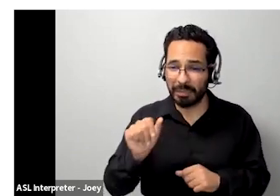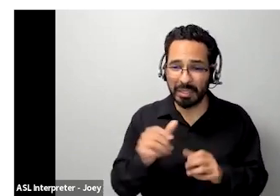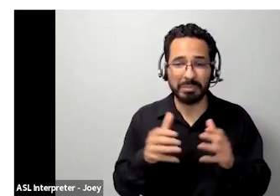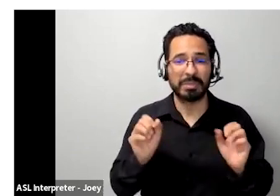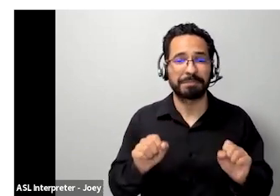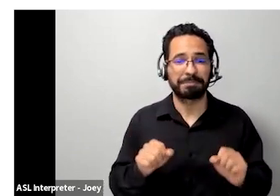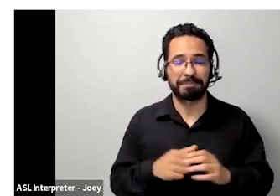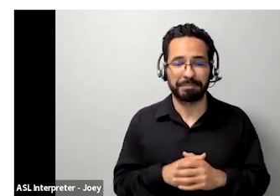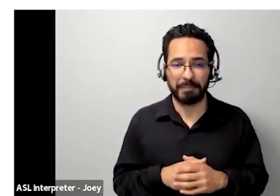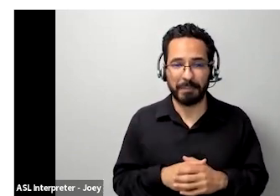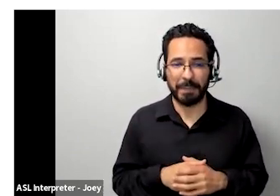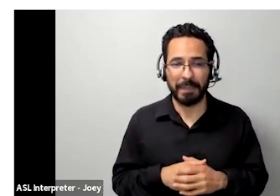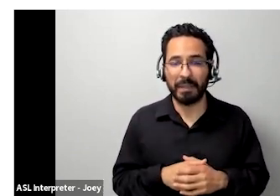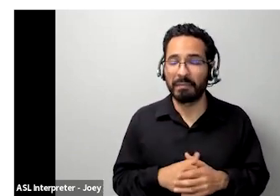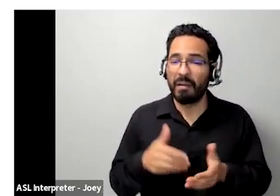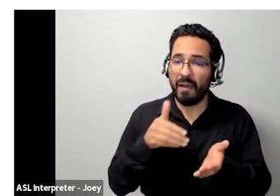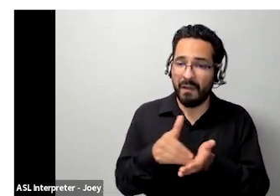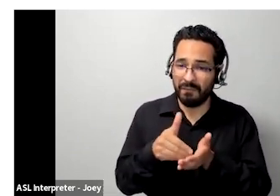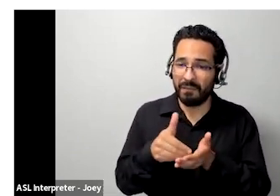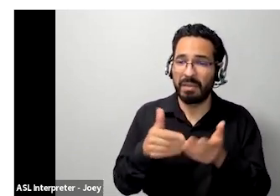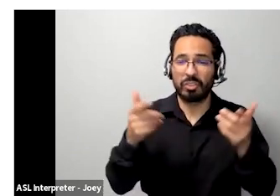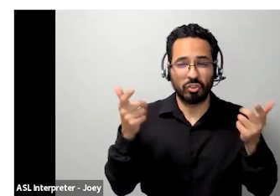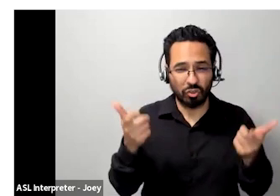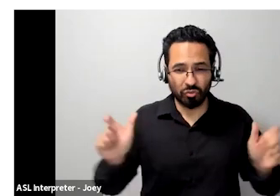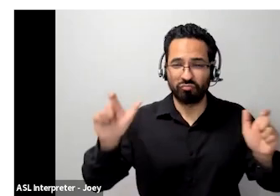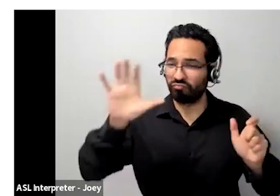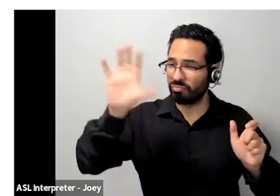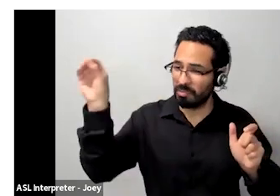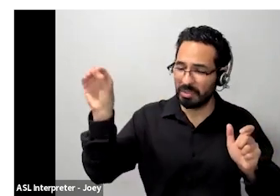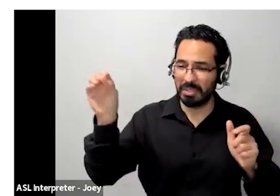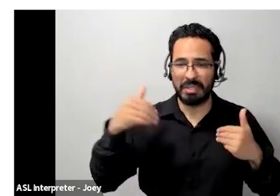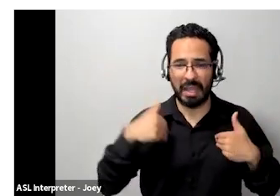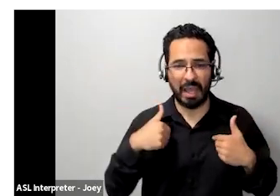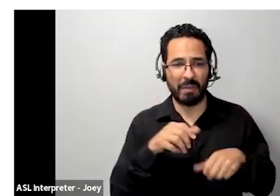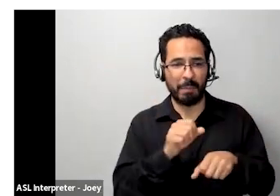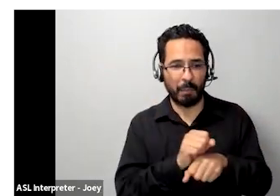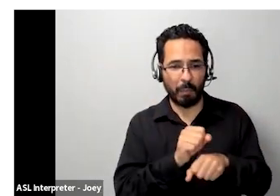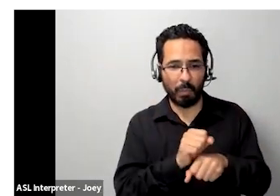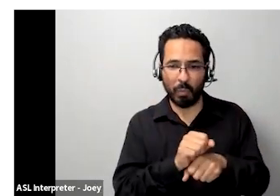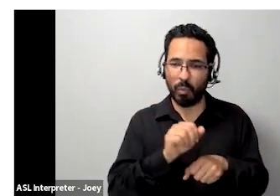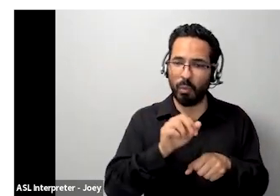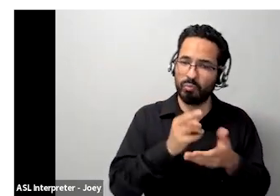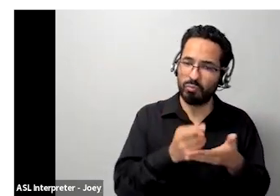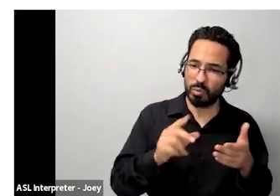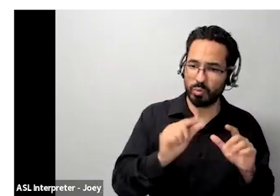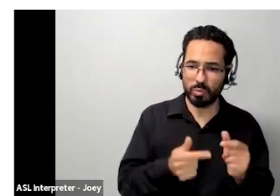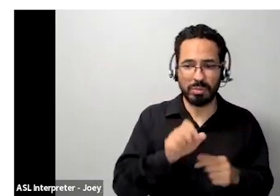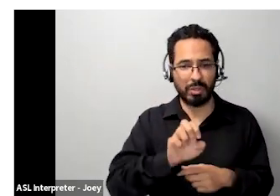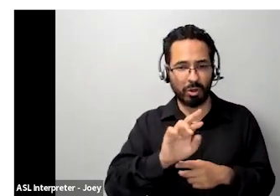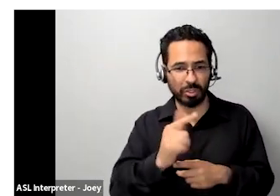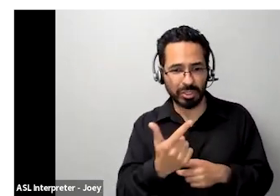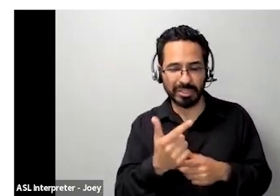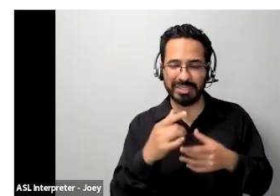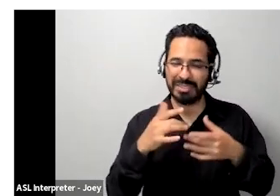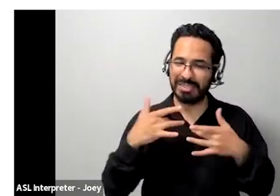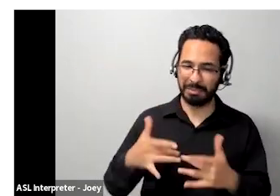possible. Often large companies can have employee business resource groups, some of which may be around people with